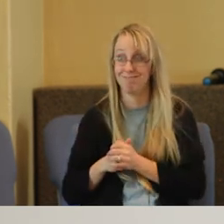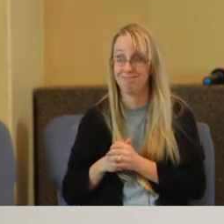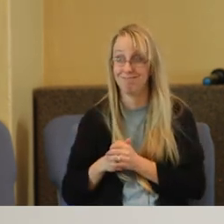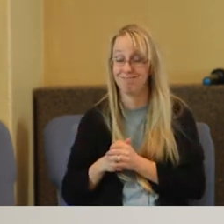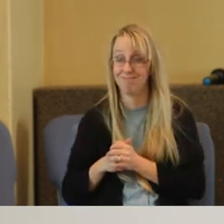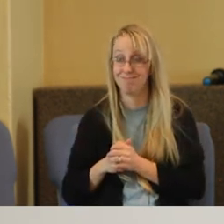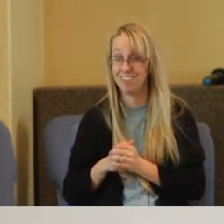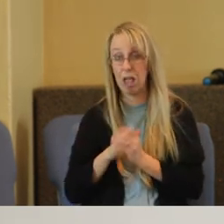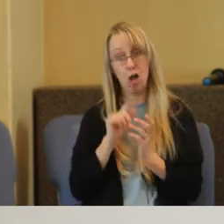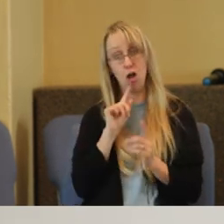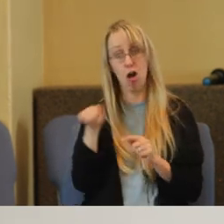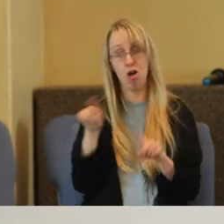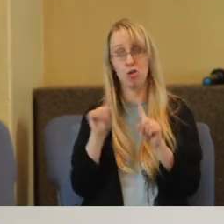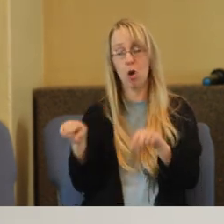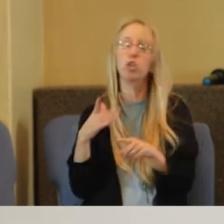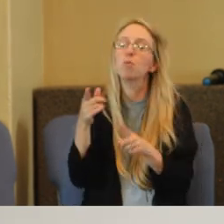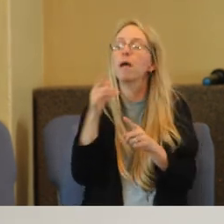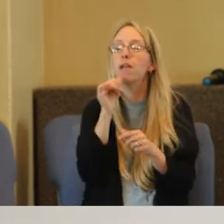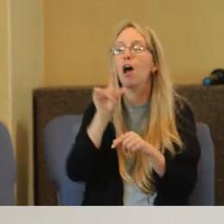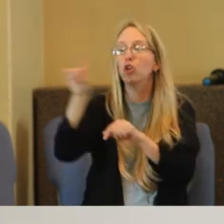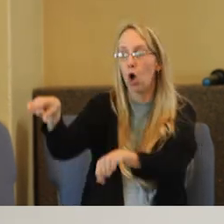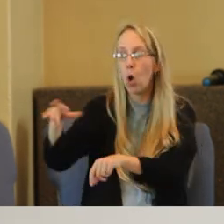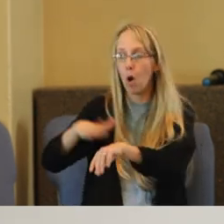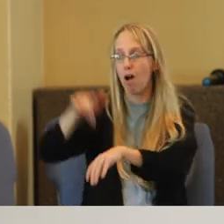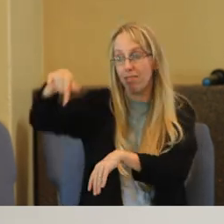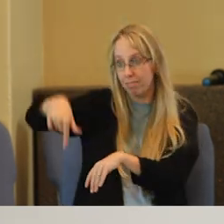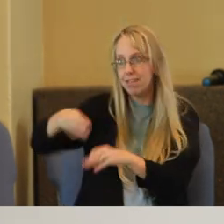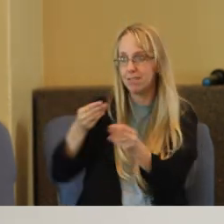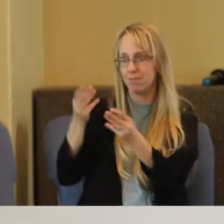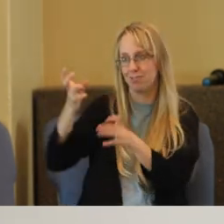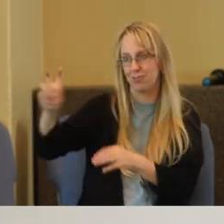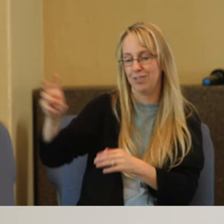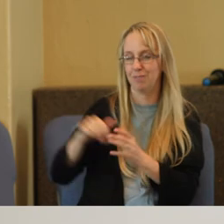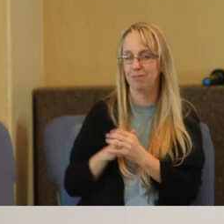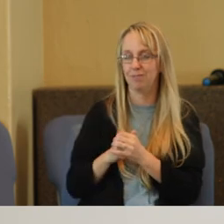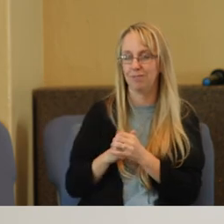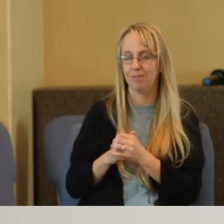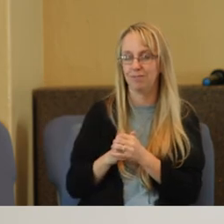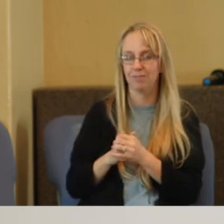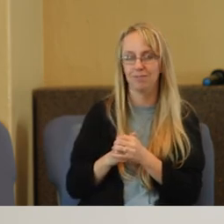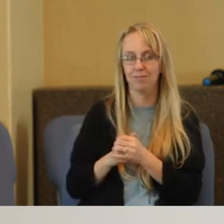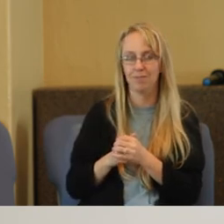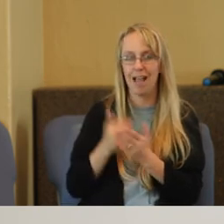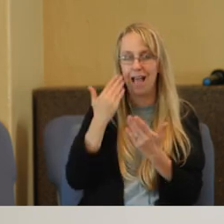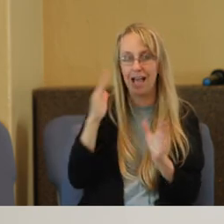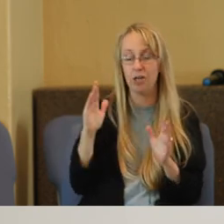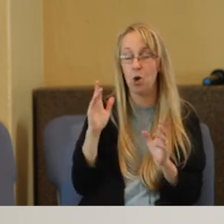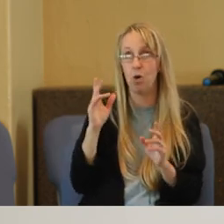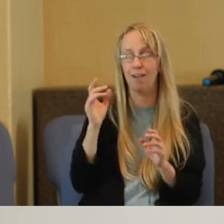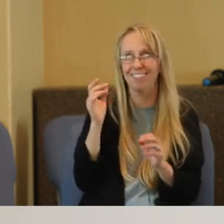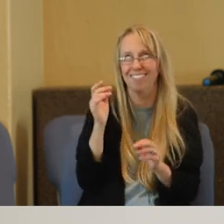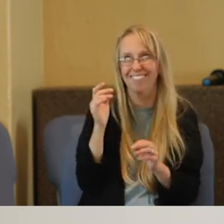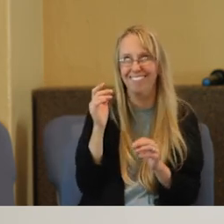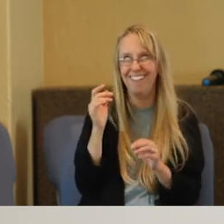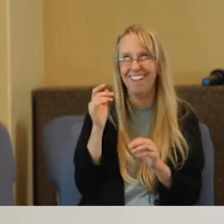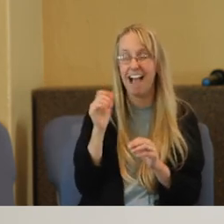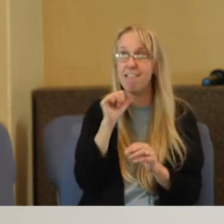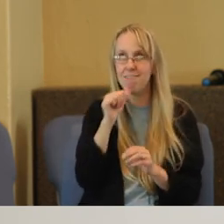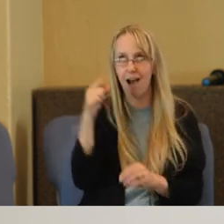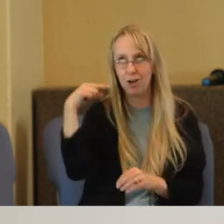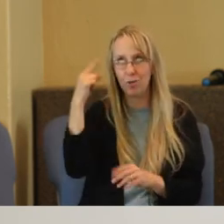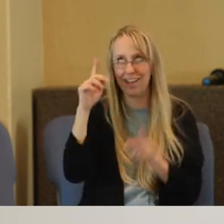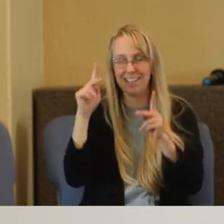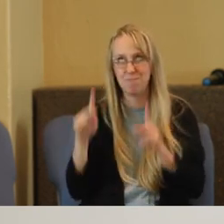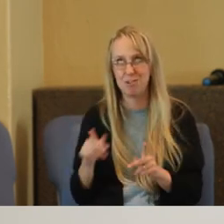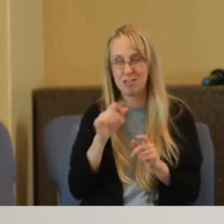Are you going? You might not be going on this mission trip. I don't know of a sane person that would go on this mission trip. Sorry,